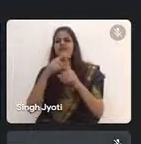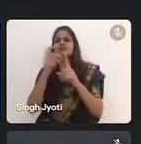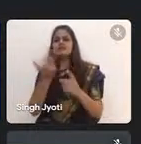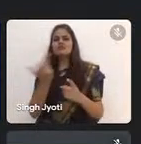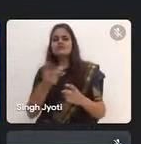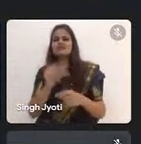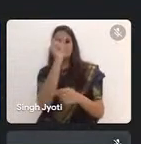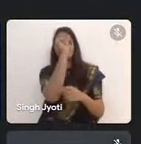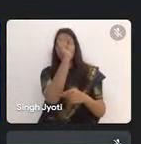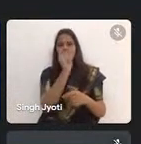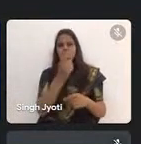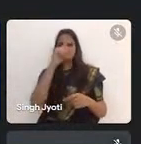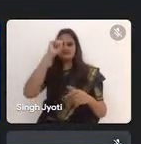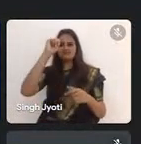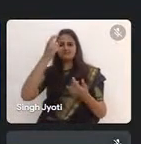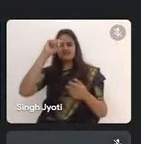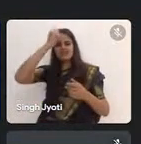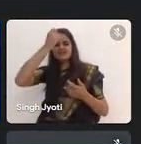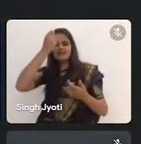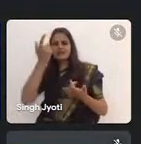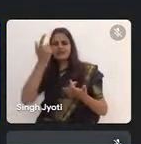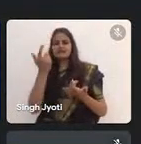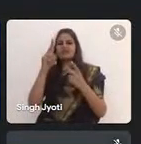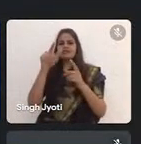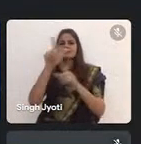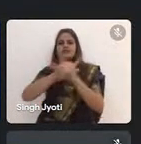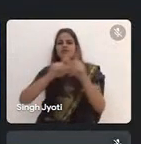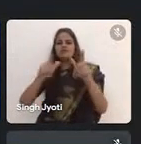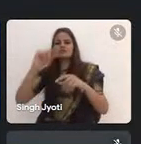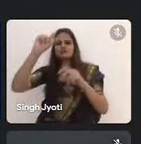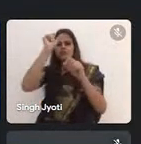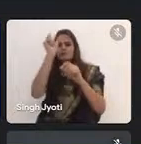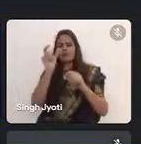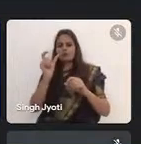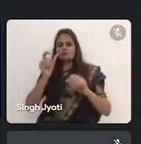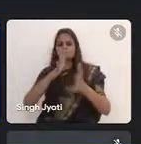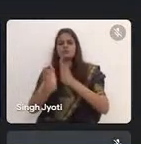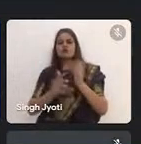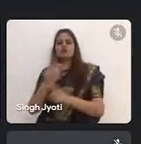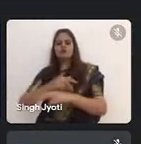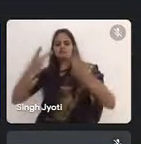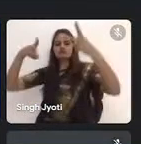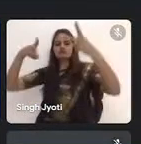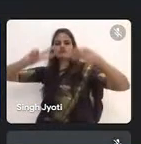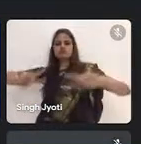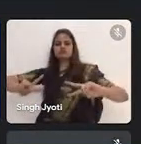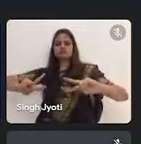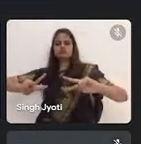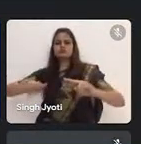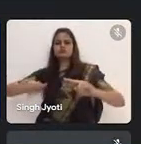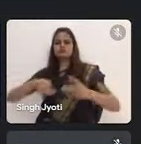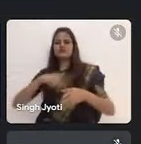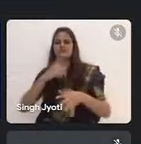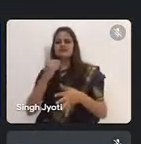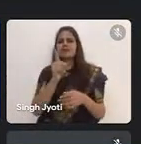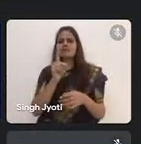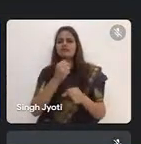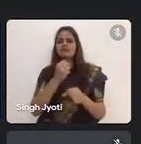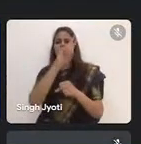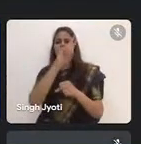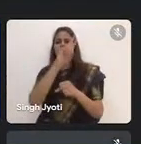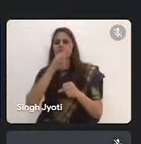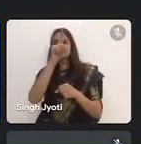word, and obviously sign languages have different grammars to spoken languages, so that will not